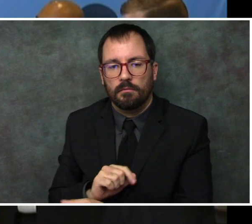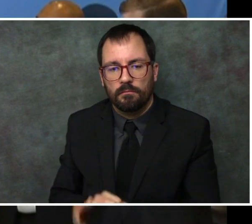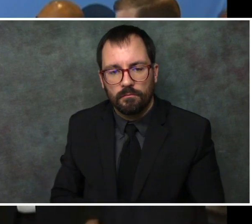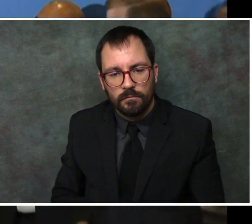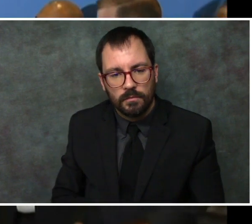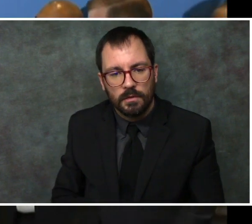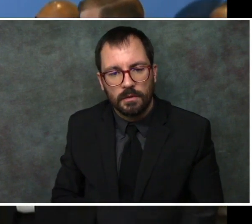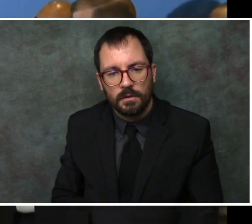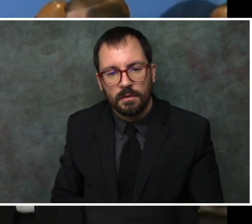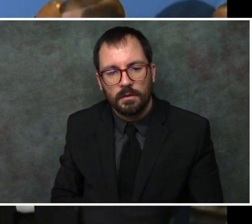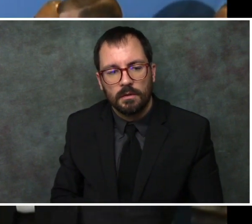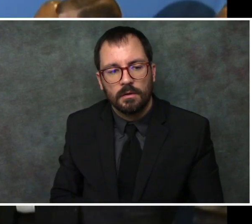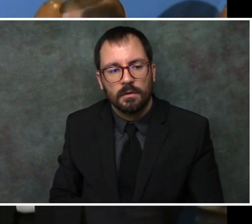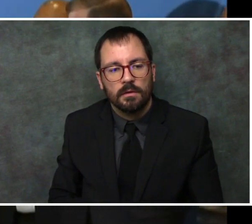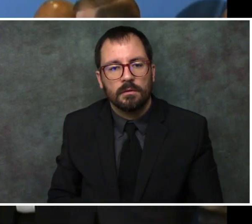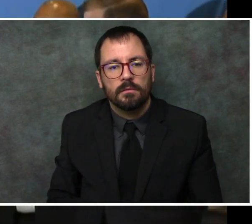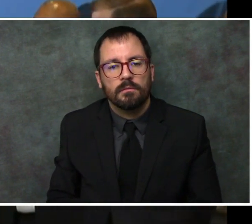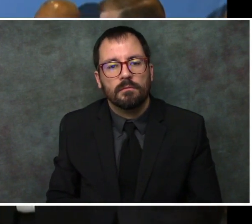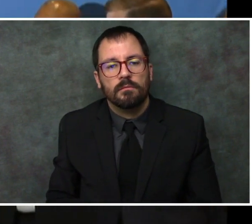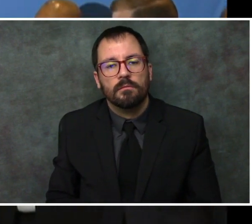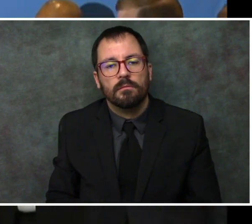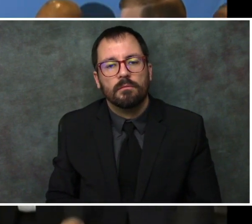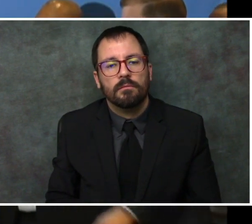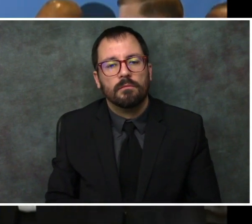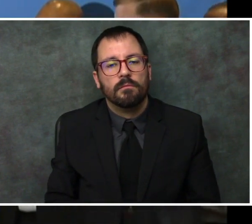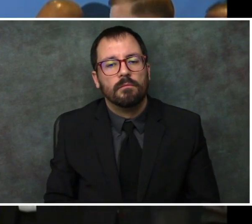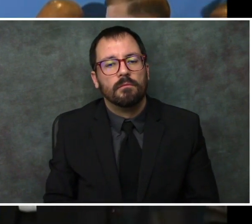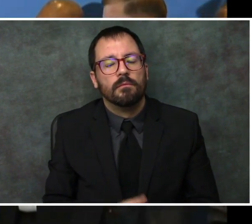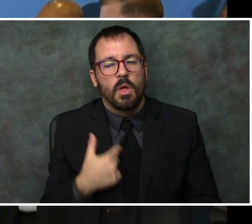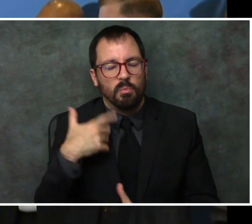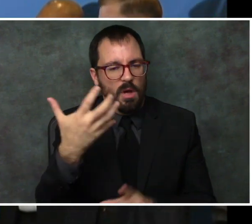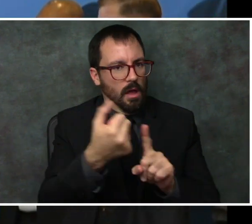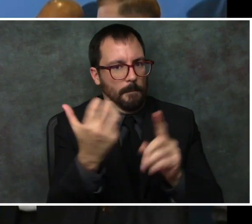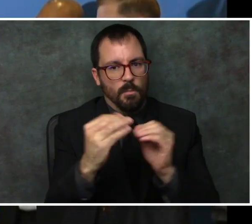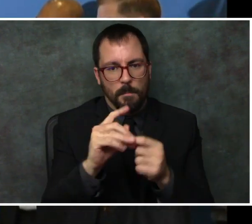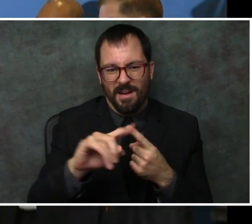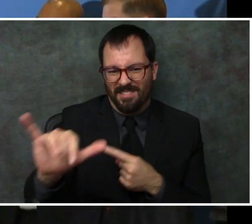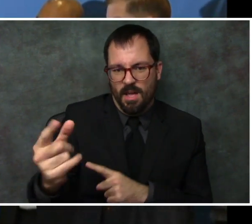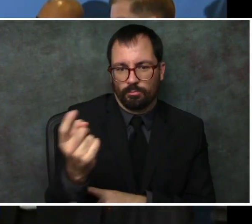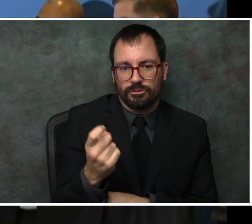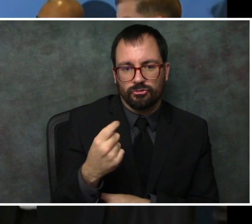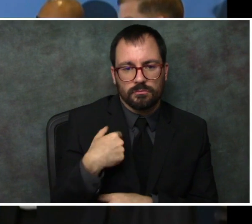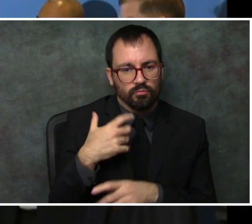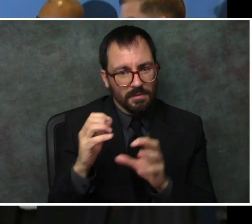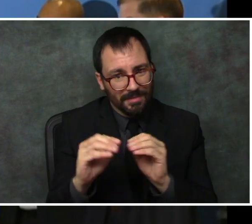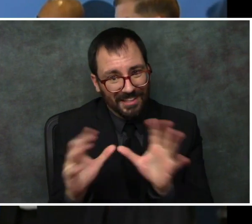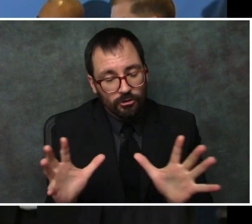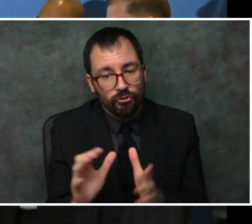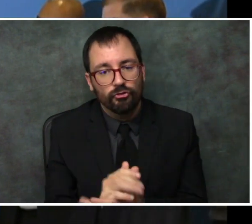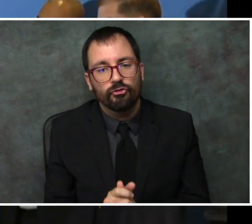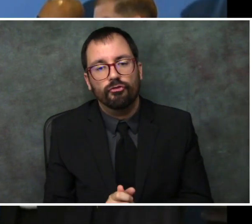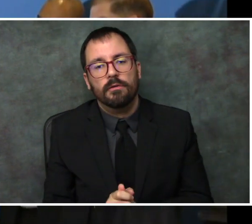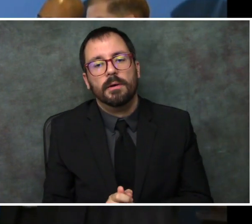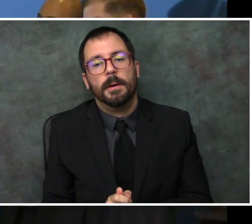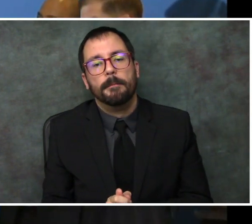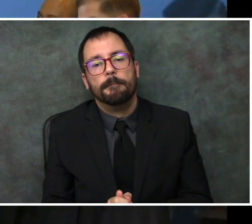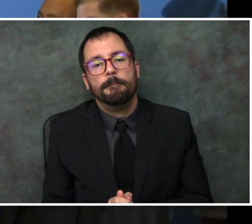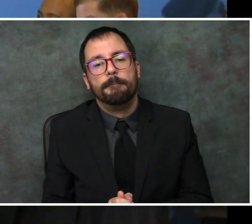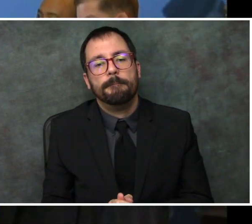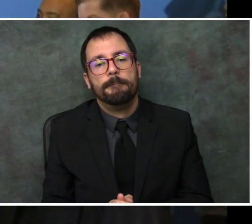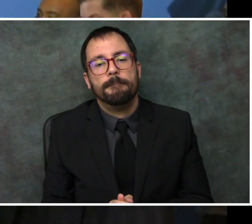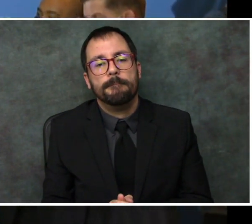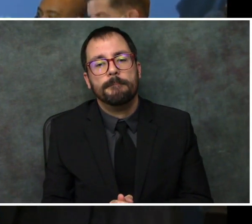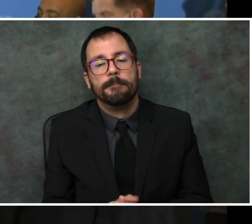want to. So on that question, I want to be clear in the answer, because we spent a lot